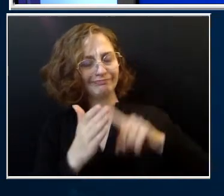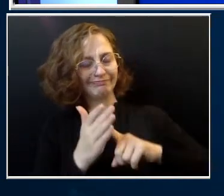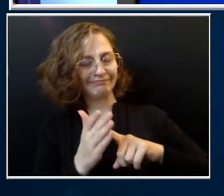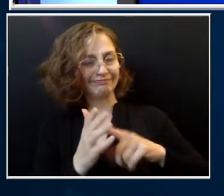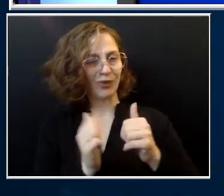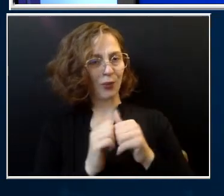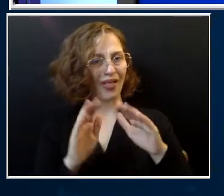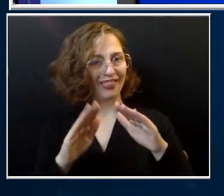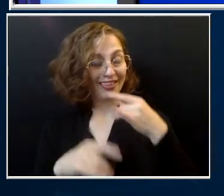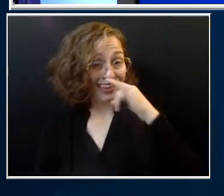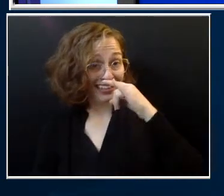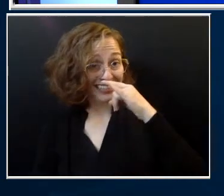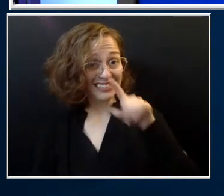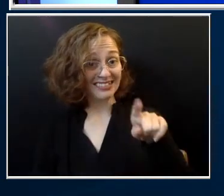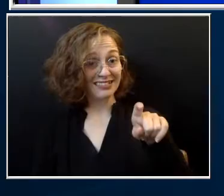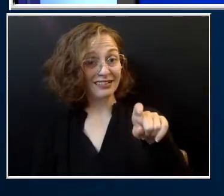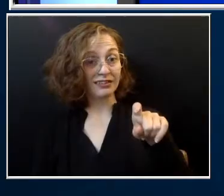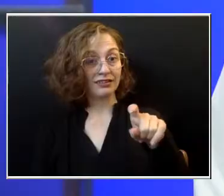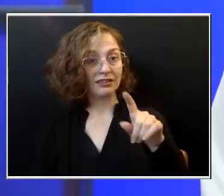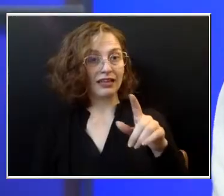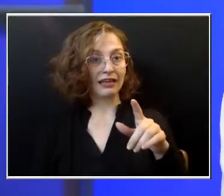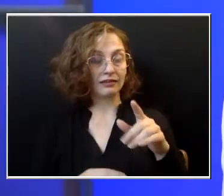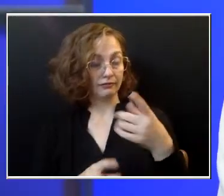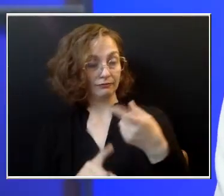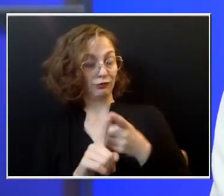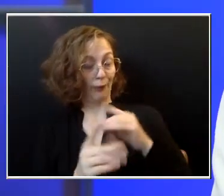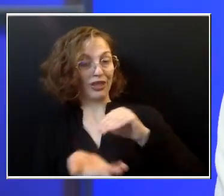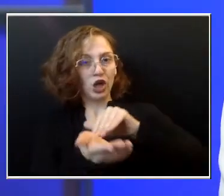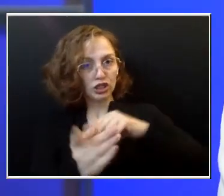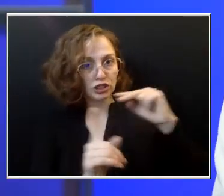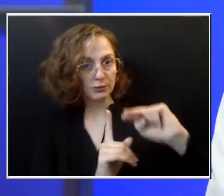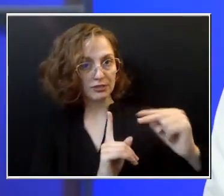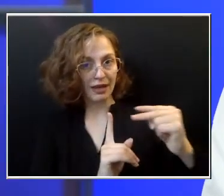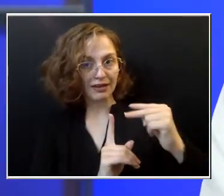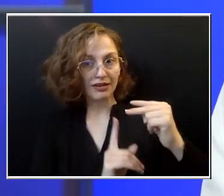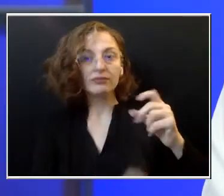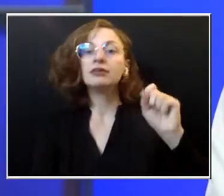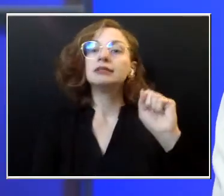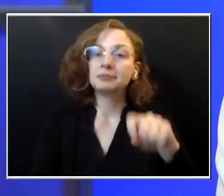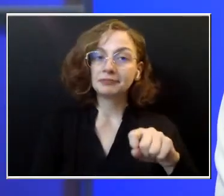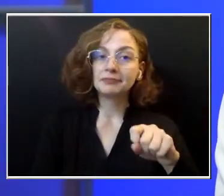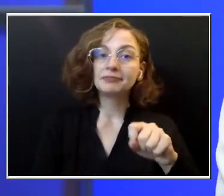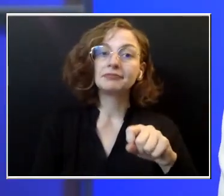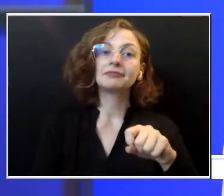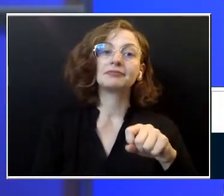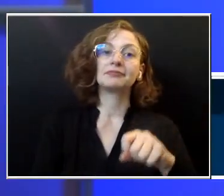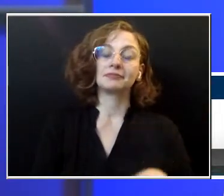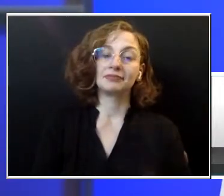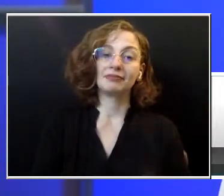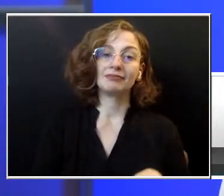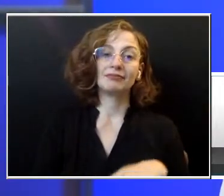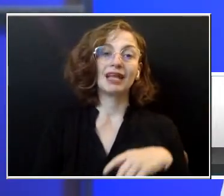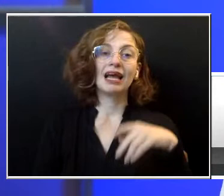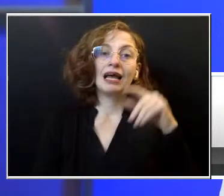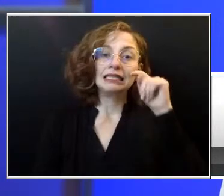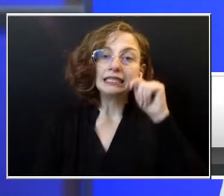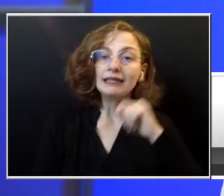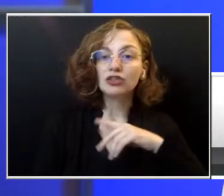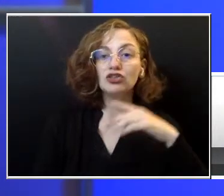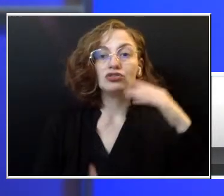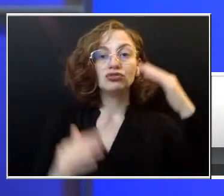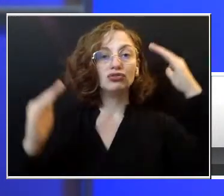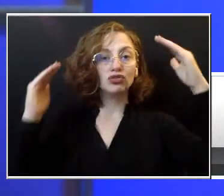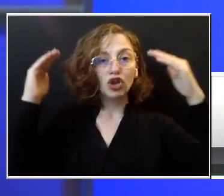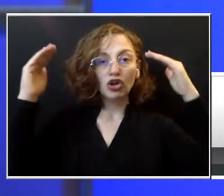come in and are looking for them? Yeah, they are definitely. So an adult and an older teenager, stroke symptoms can be more sudden in